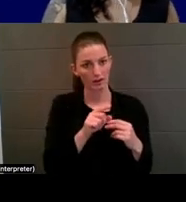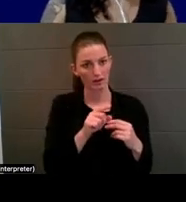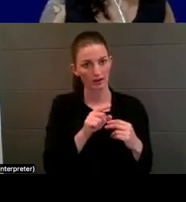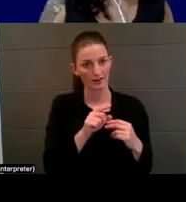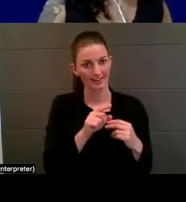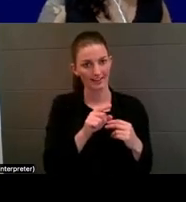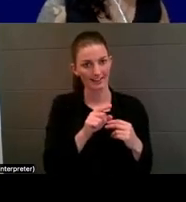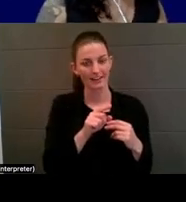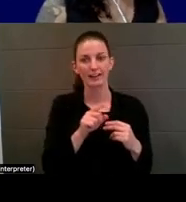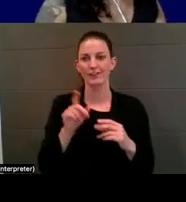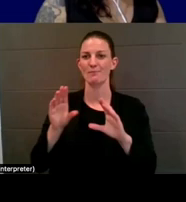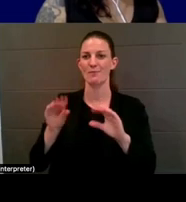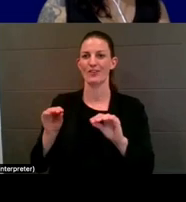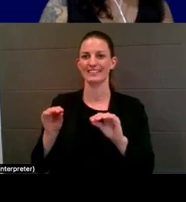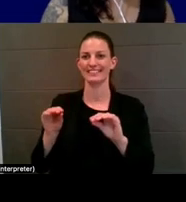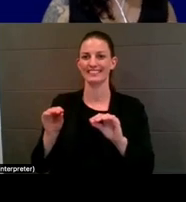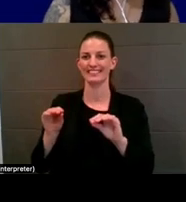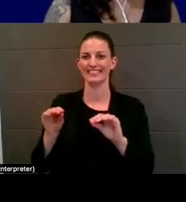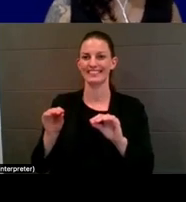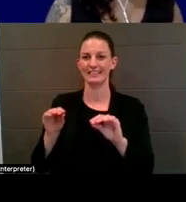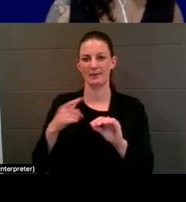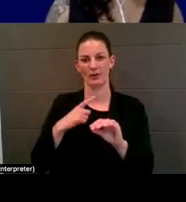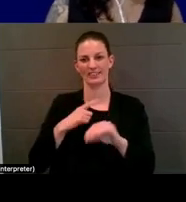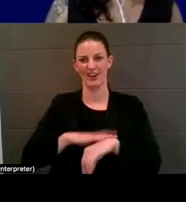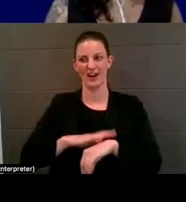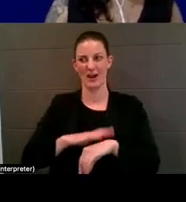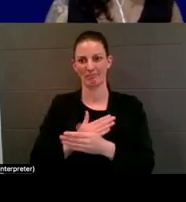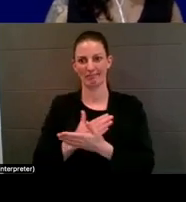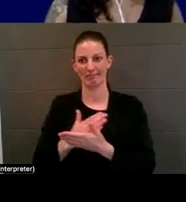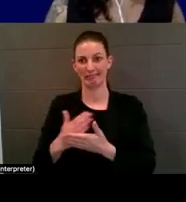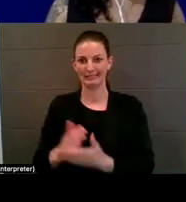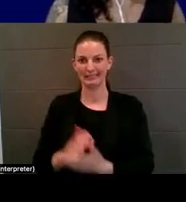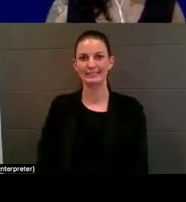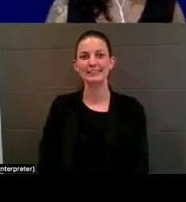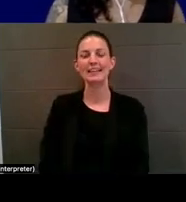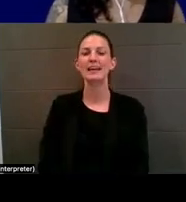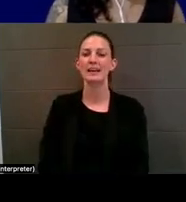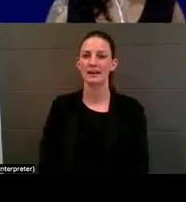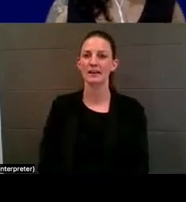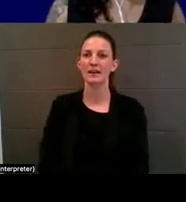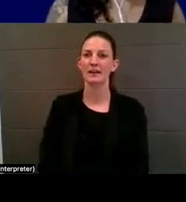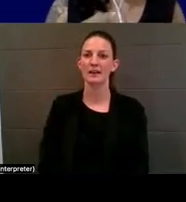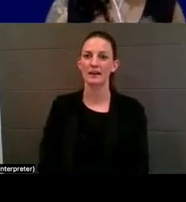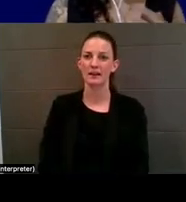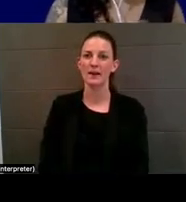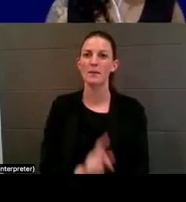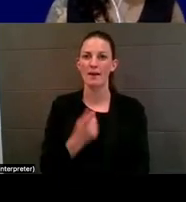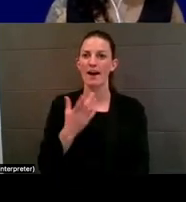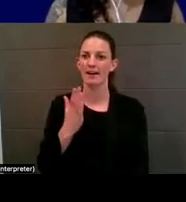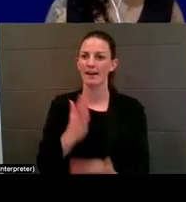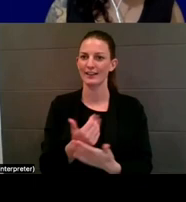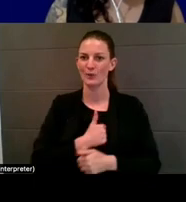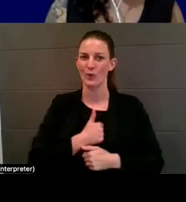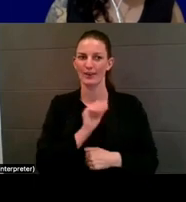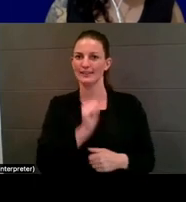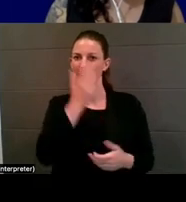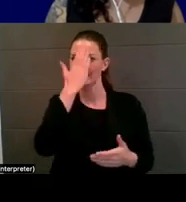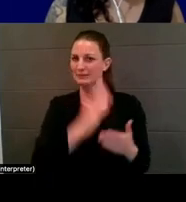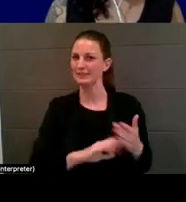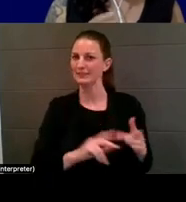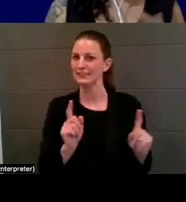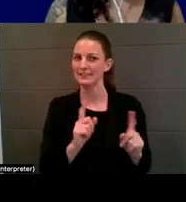I'm going to pause it there just in the interest of time. But I really enjoy hearing John's experience,